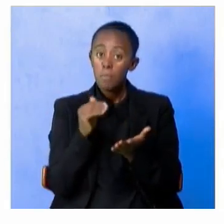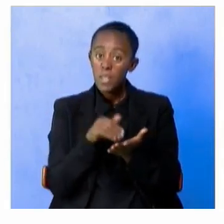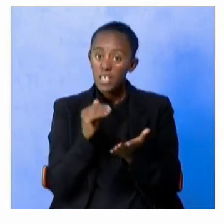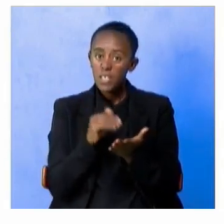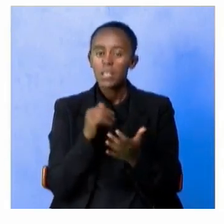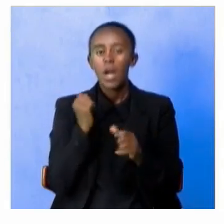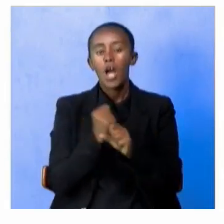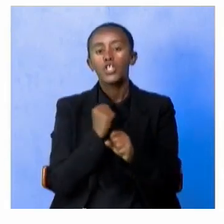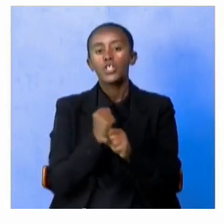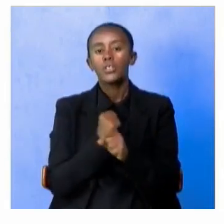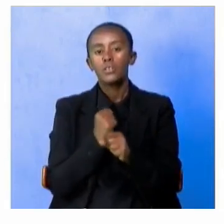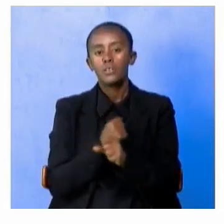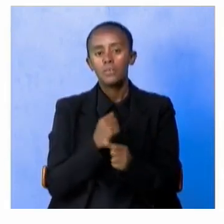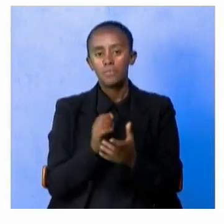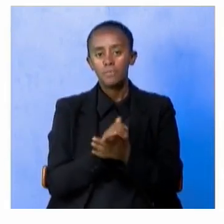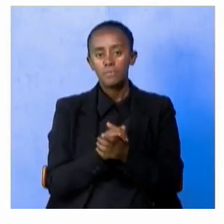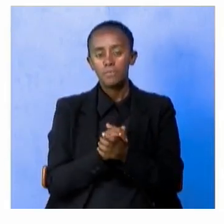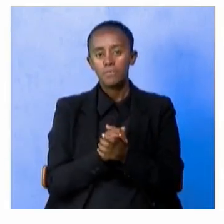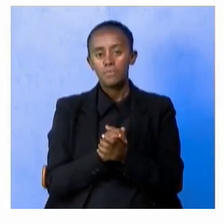actions.